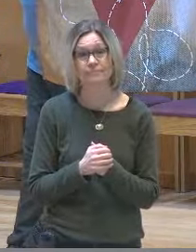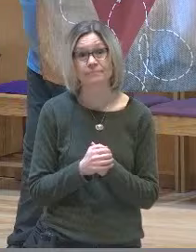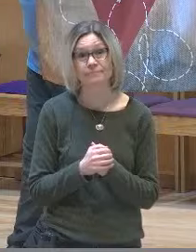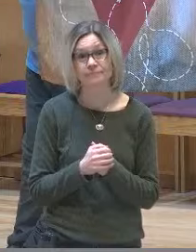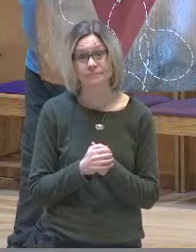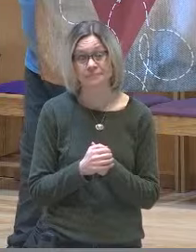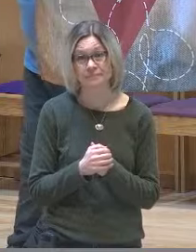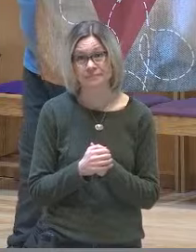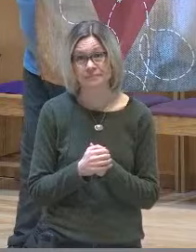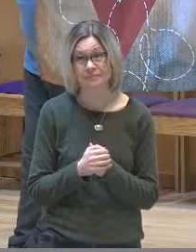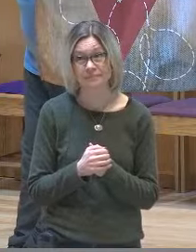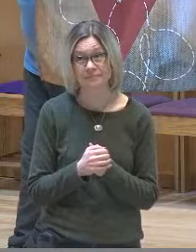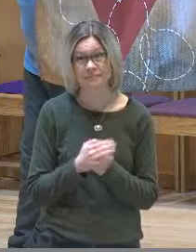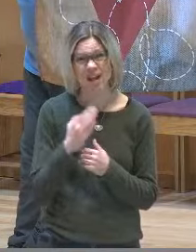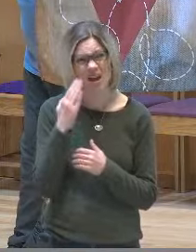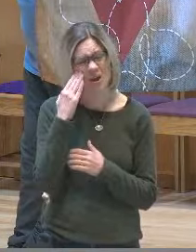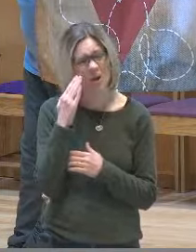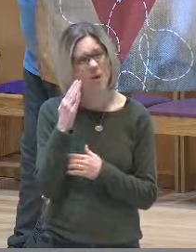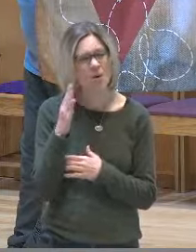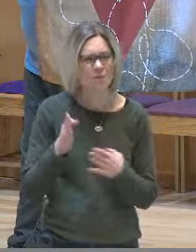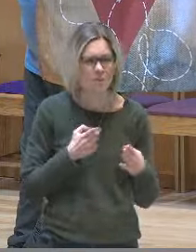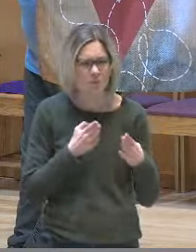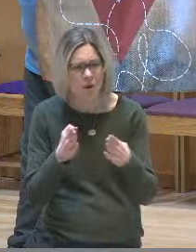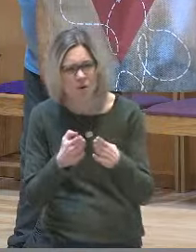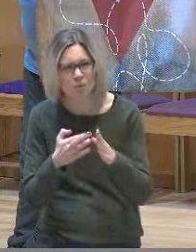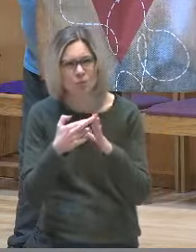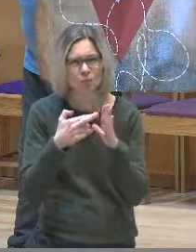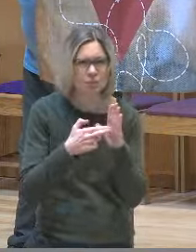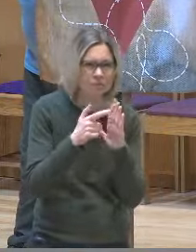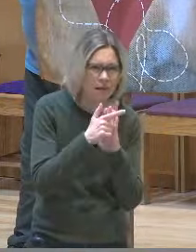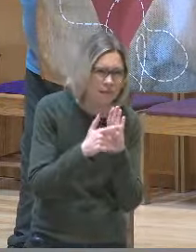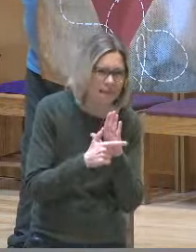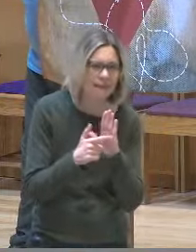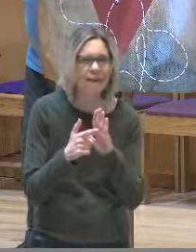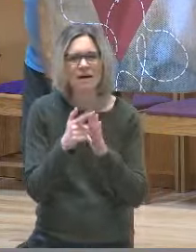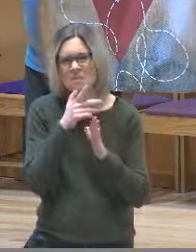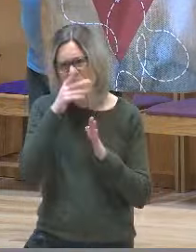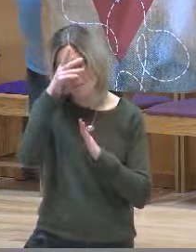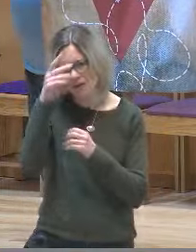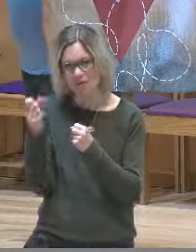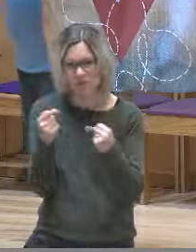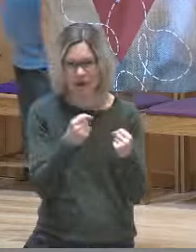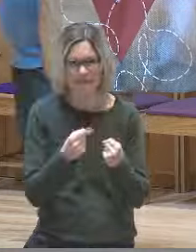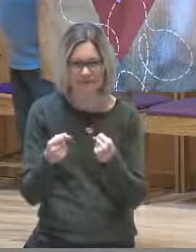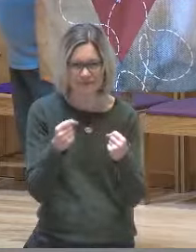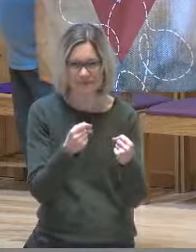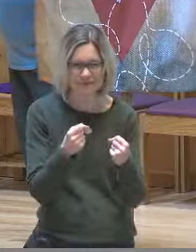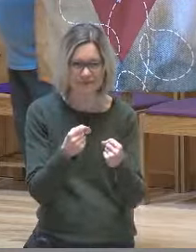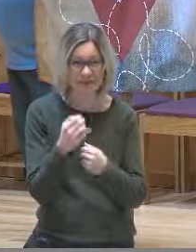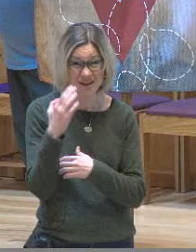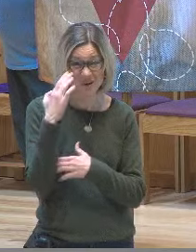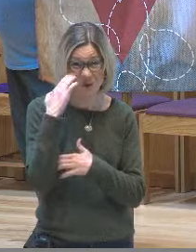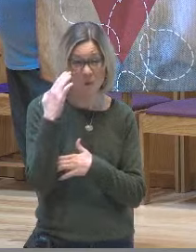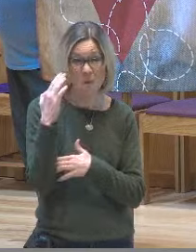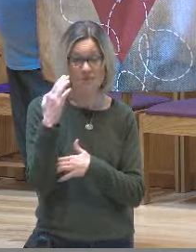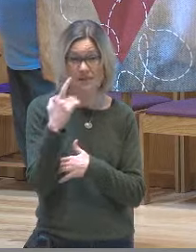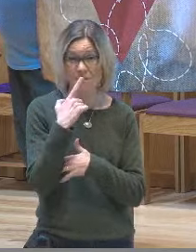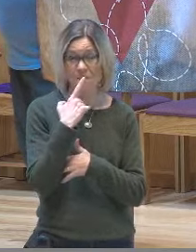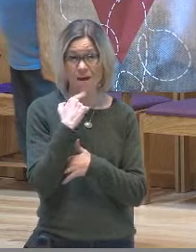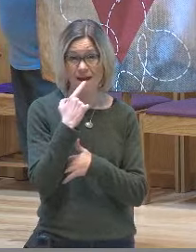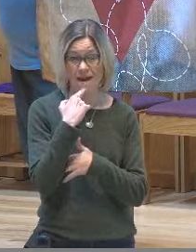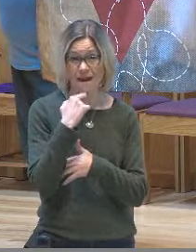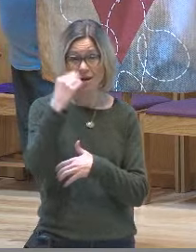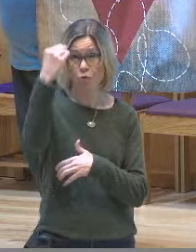know about road rules or laws or anything? Right? Your parents drive you around, right? You know that, like, you see a red light, you